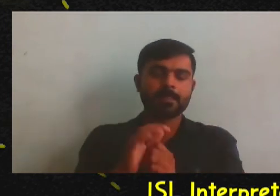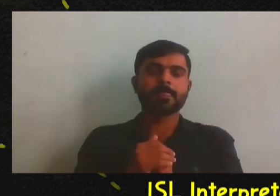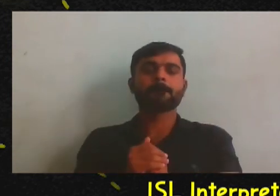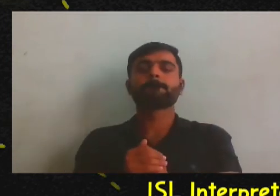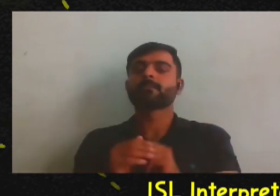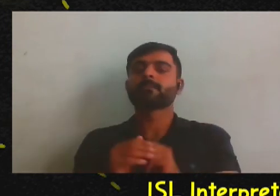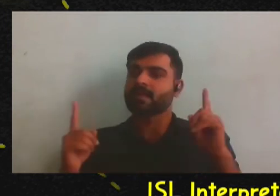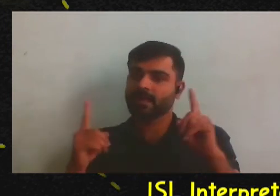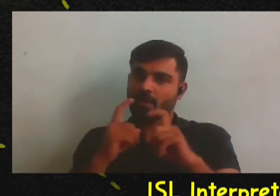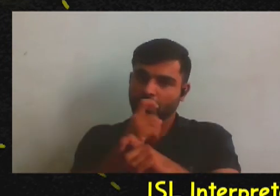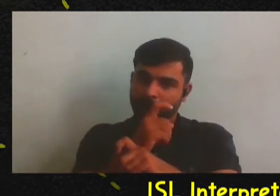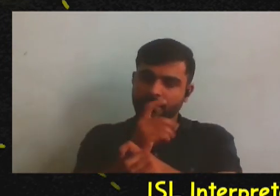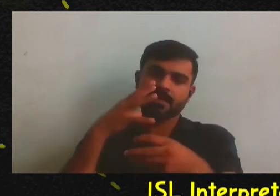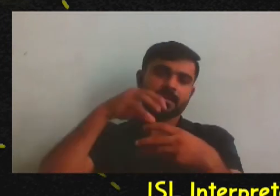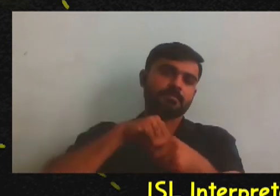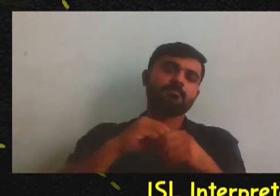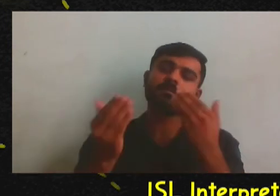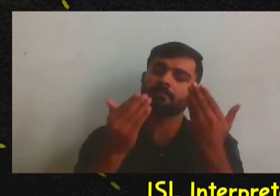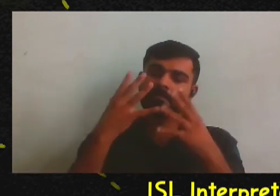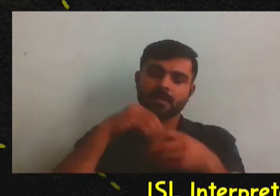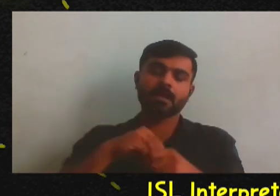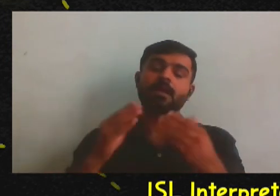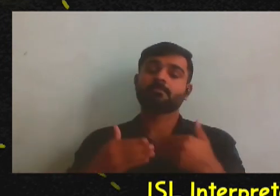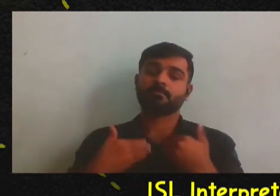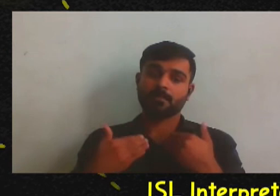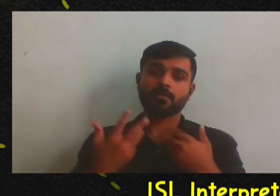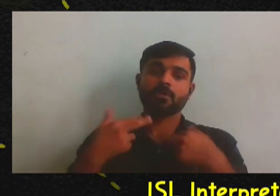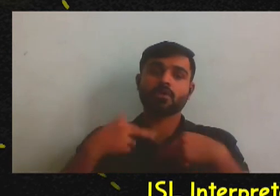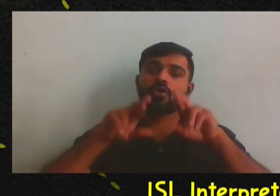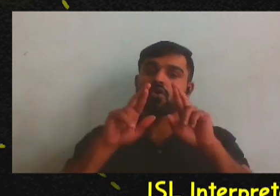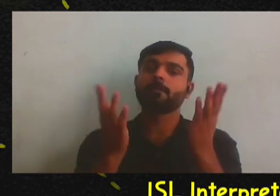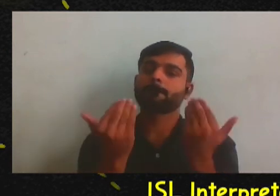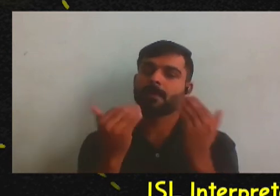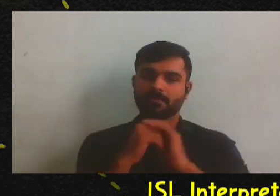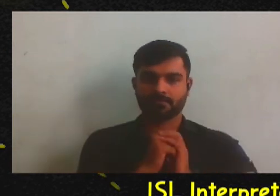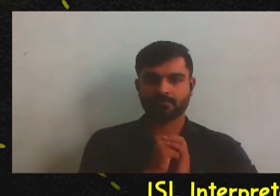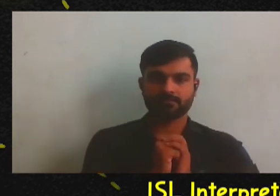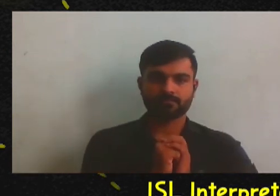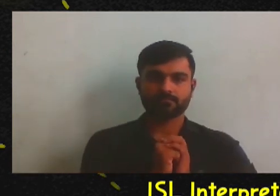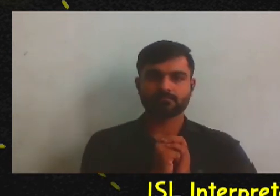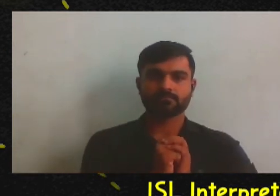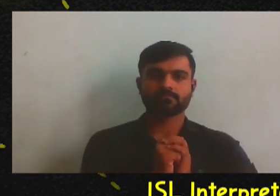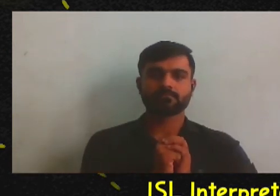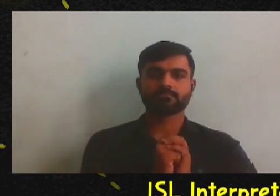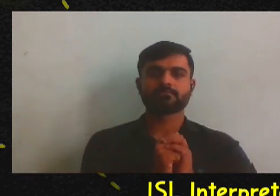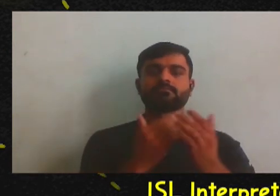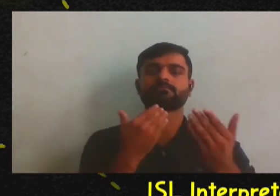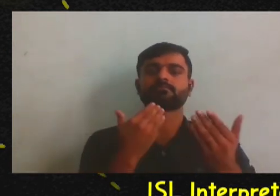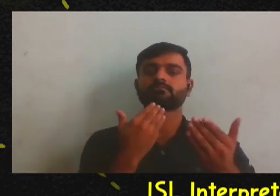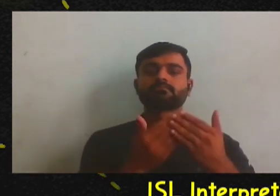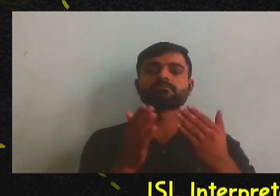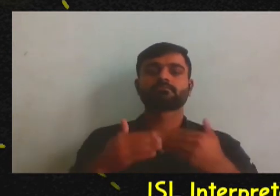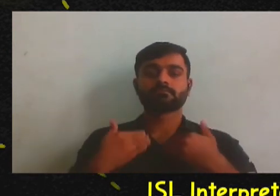complex landscapes of misery, but also pleasure, hope, and possibility. And now falls upon me the